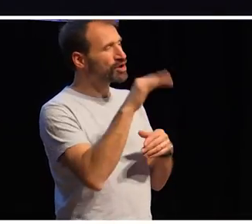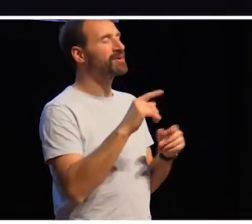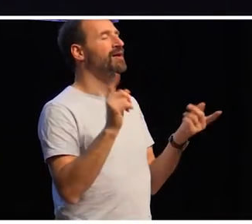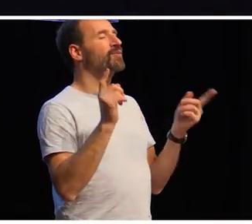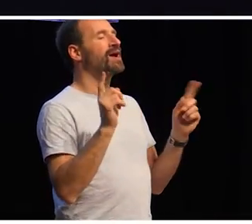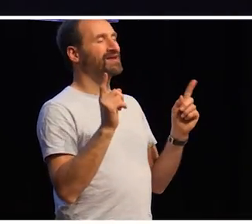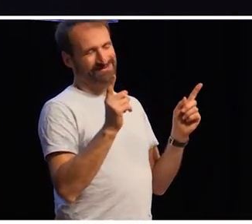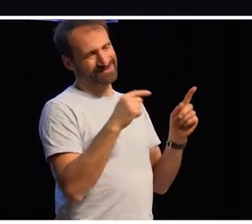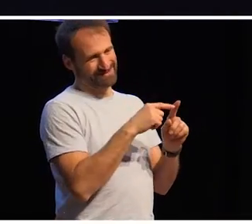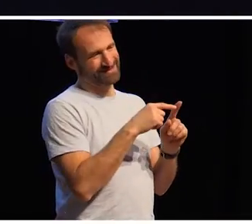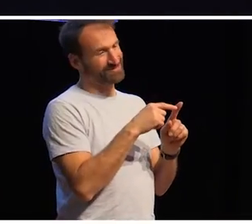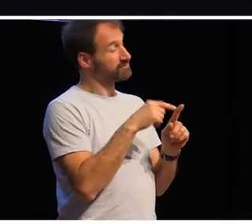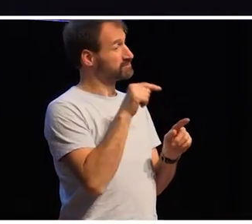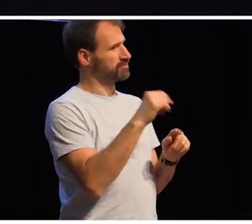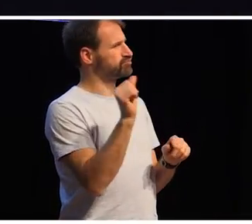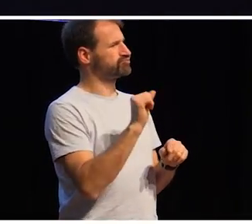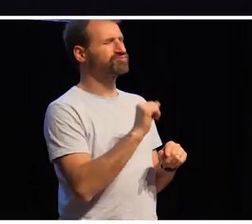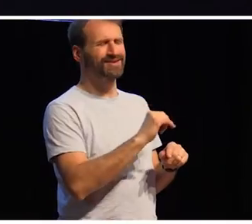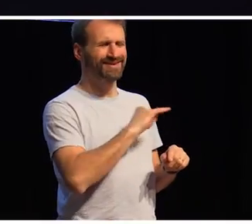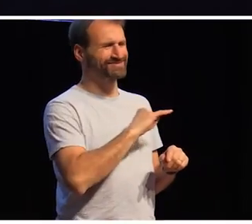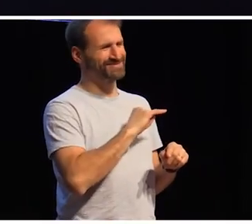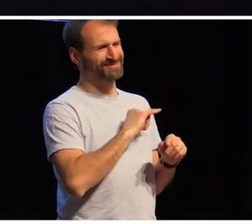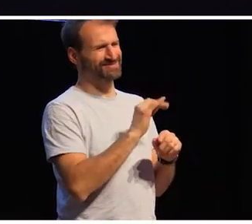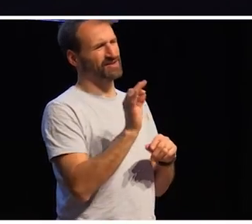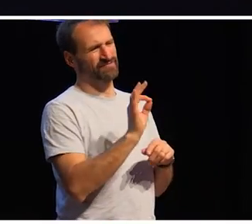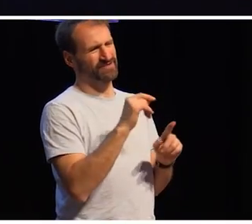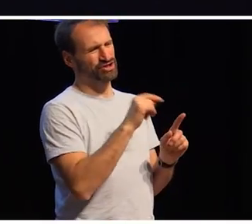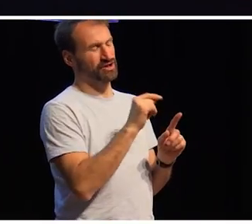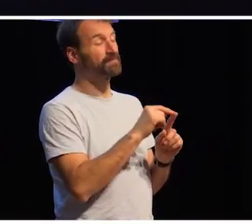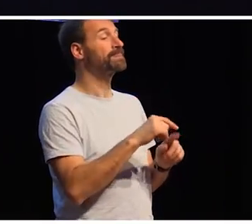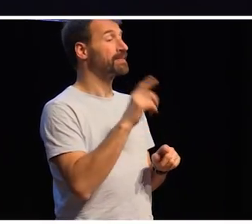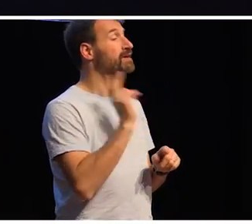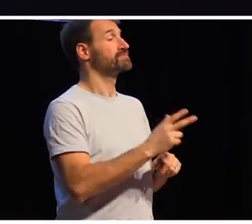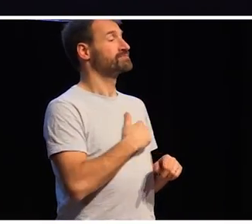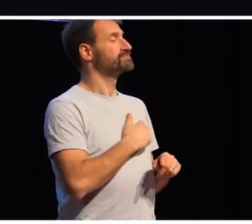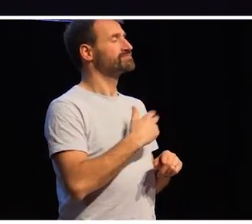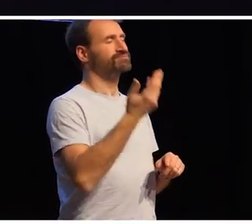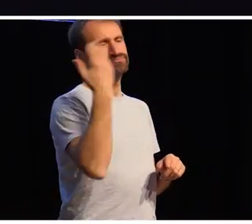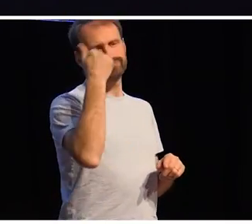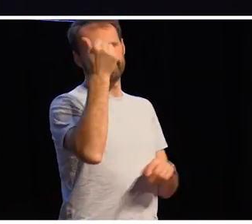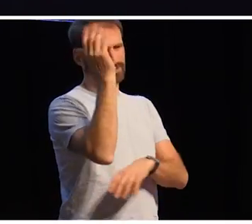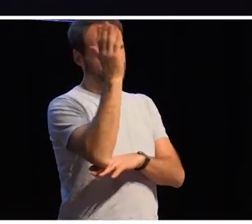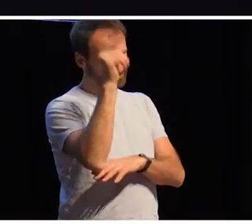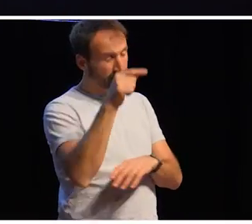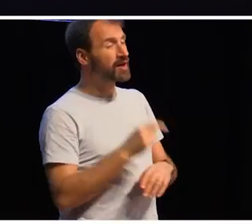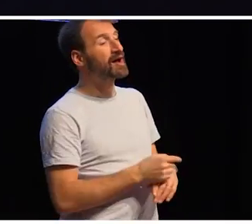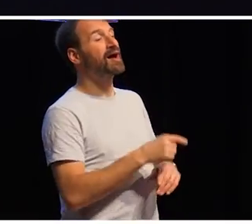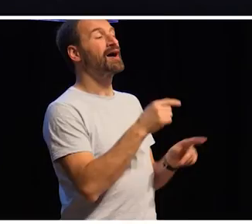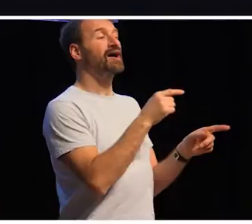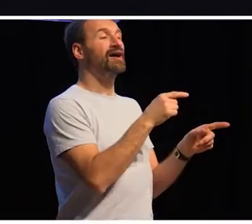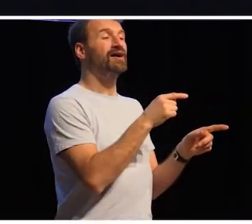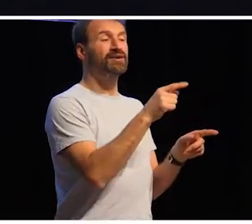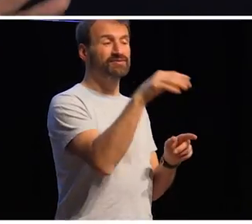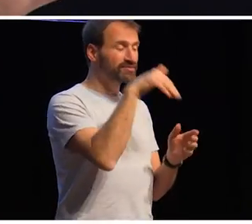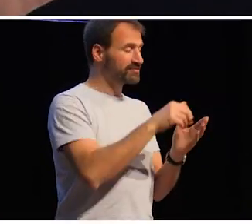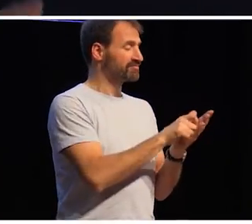this is a very exciting future. BLE is something that Gordon once again spoke about. You have it on your handphone, you have